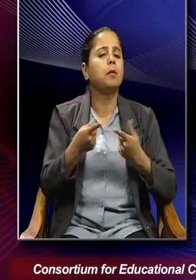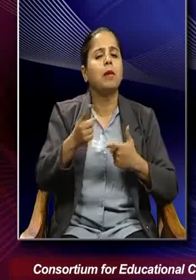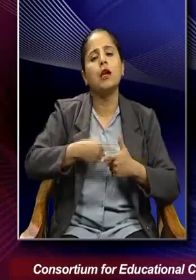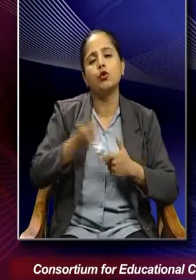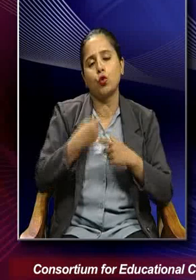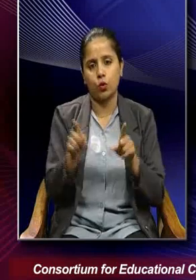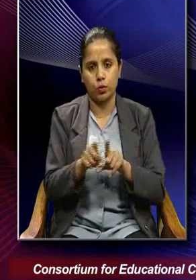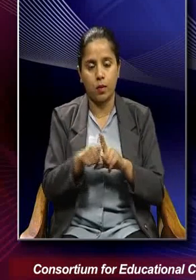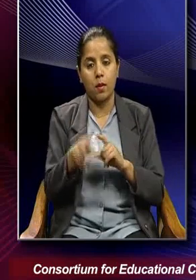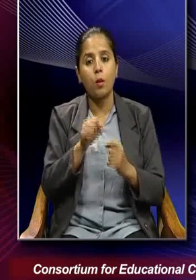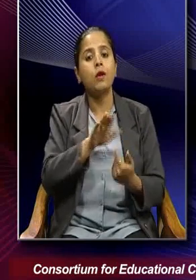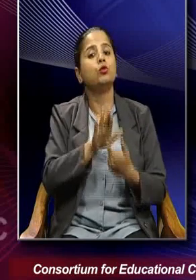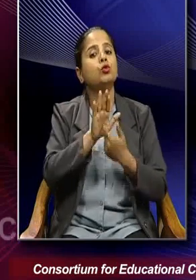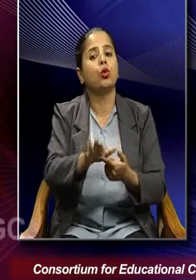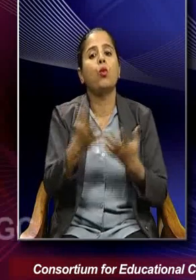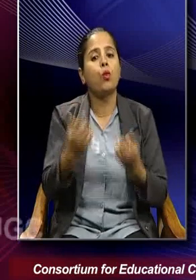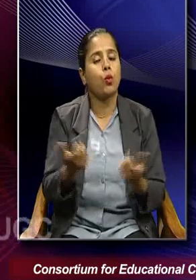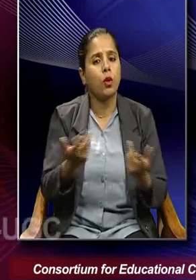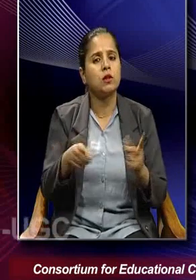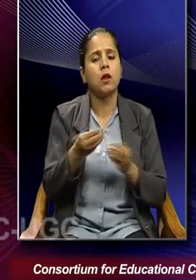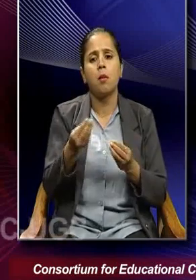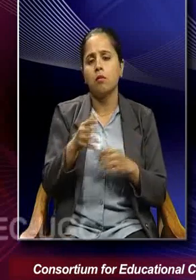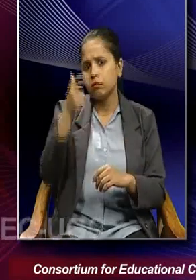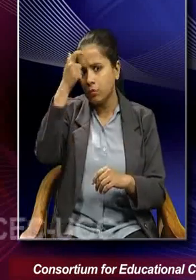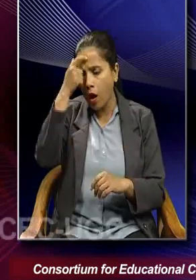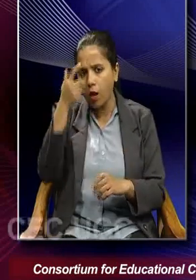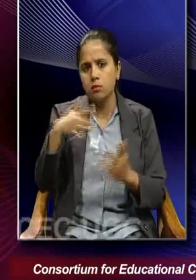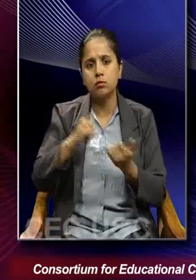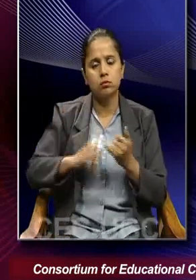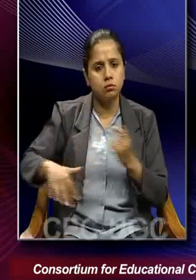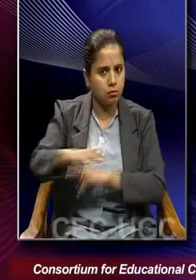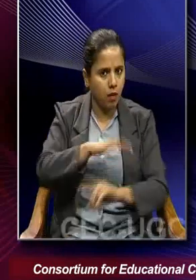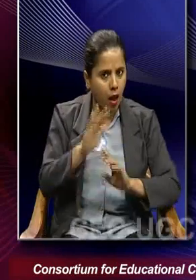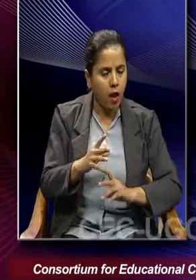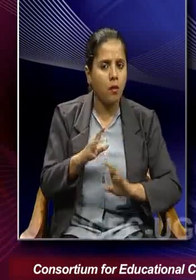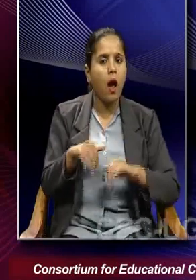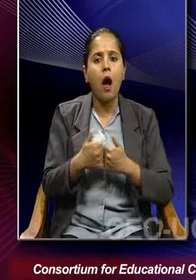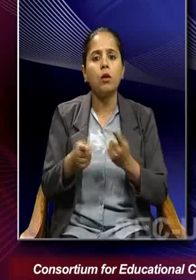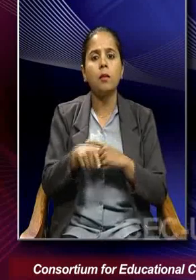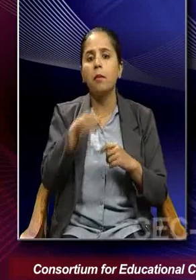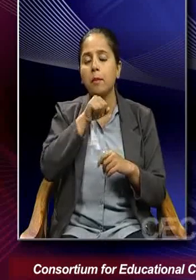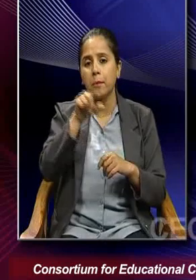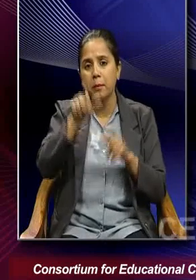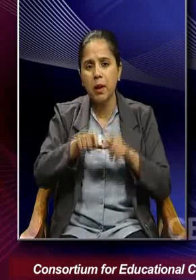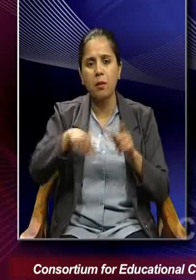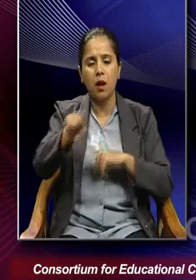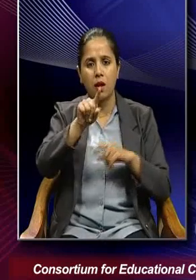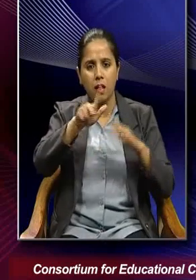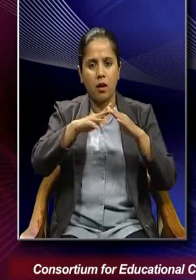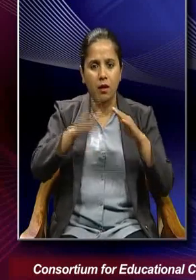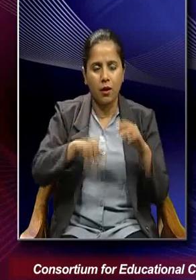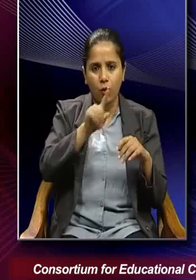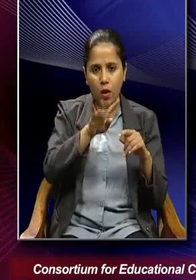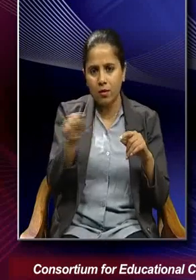it was trying to convey the kind of issues which are there in the society, that how adolescent behavior is